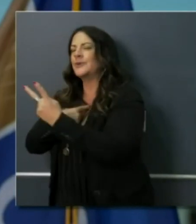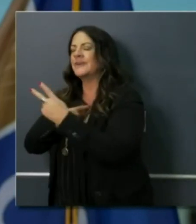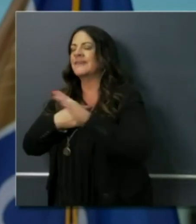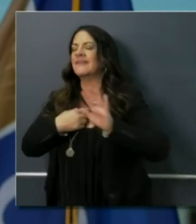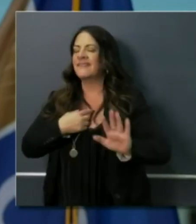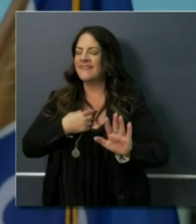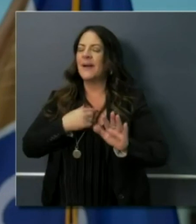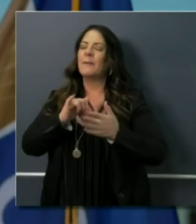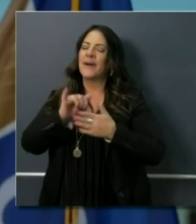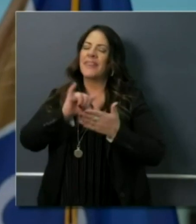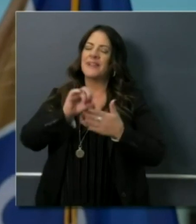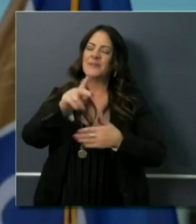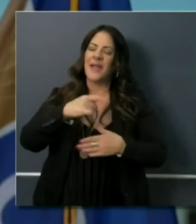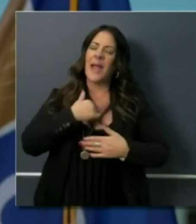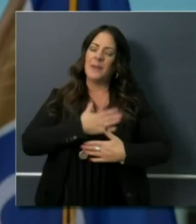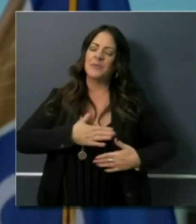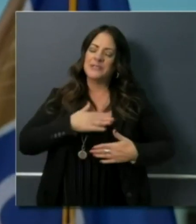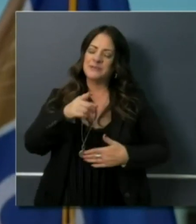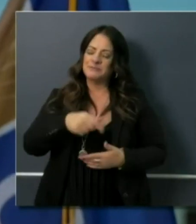I appreciate it.